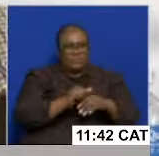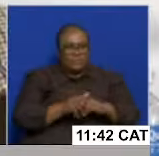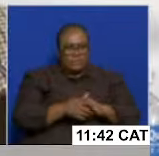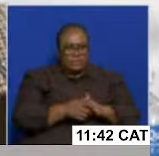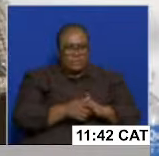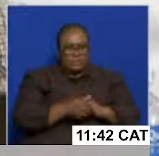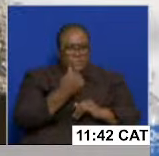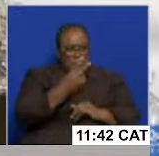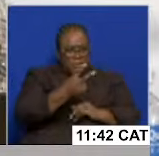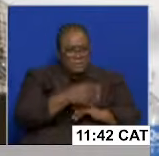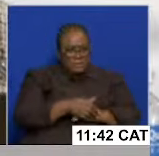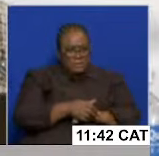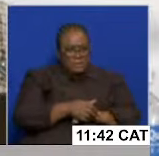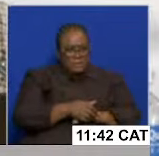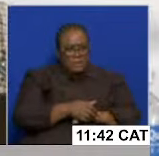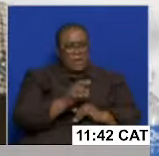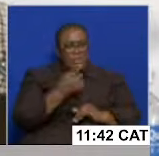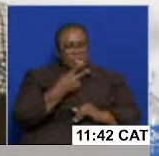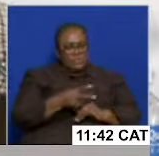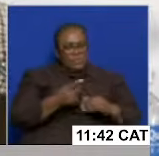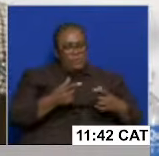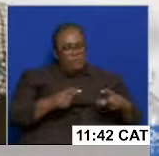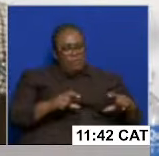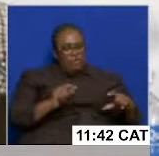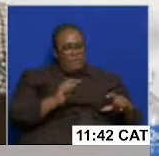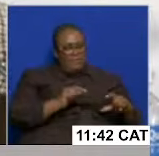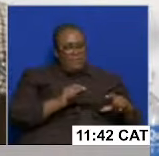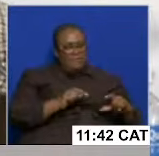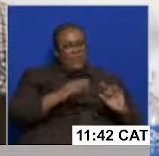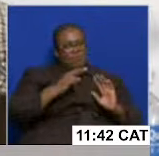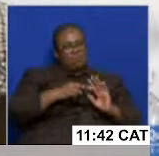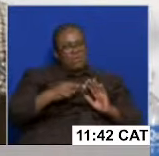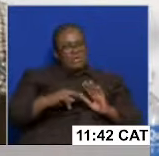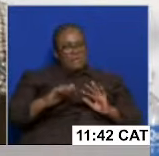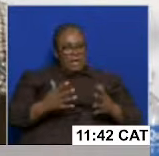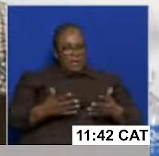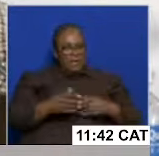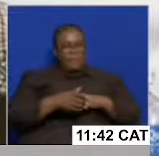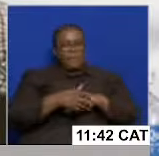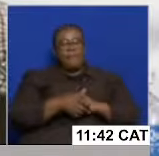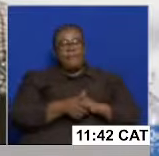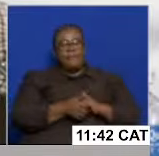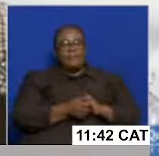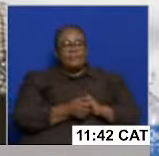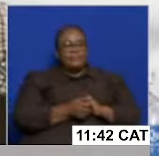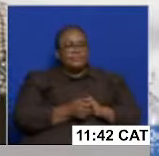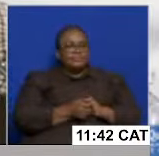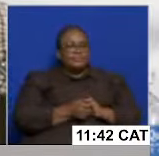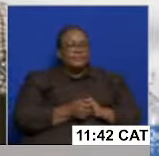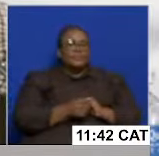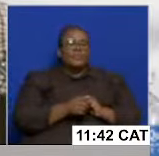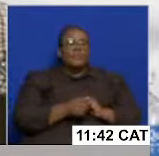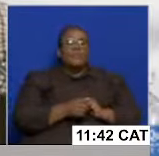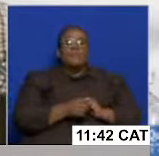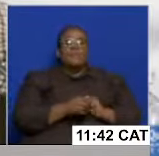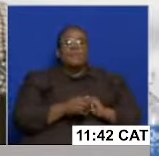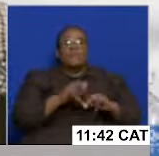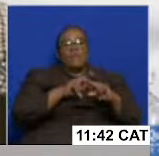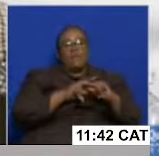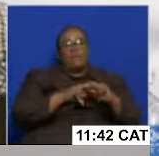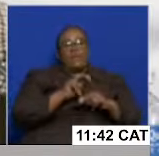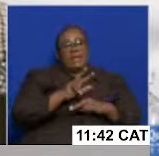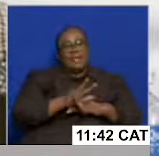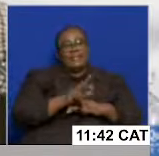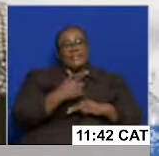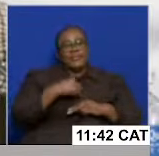that paragraph, it reads, it's unnumbered, but I'll take you through it. On the 8th of February, we had a joint operation